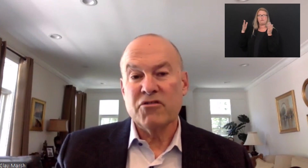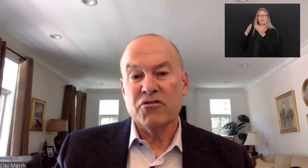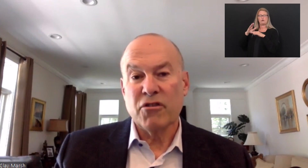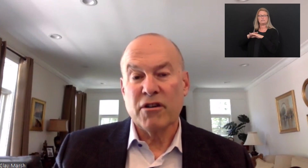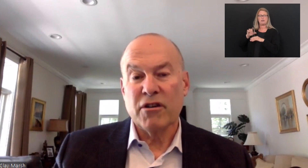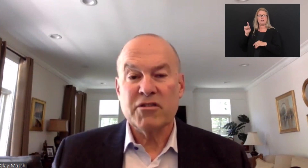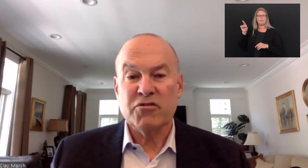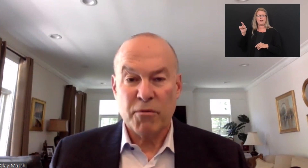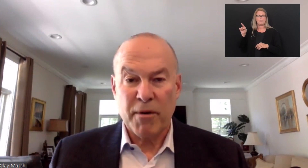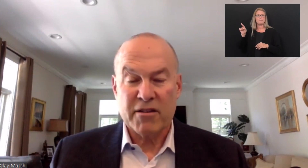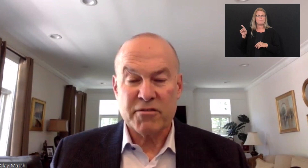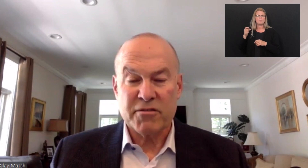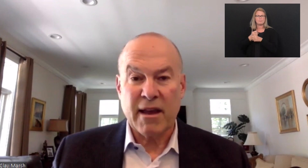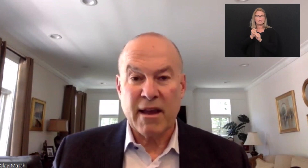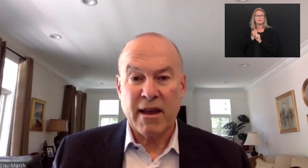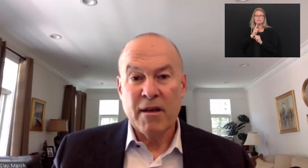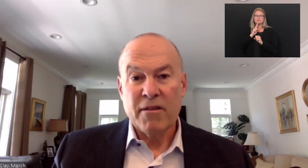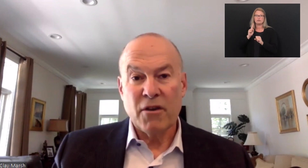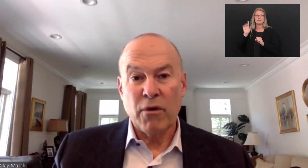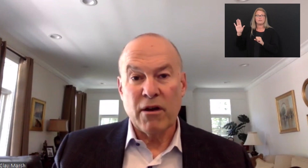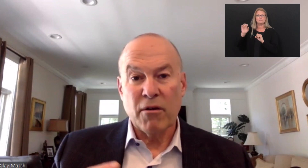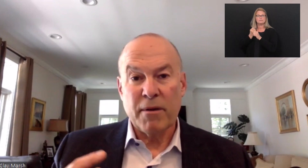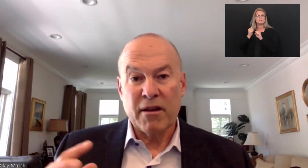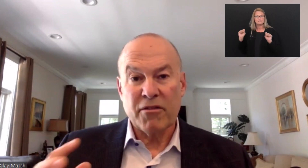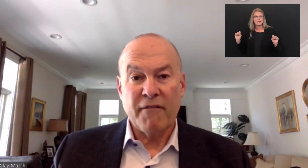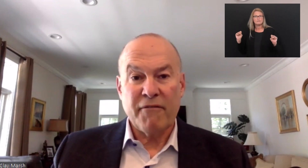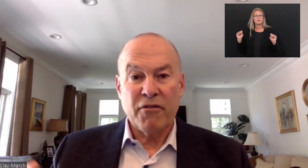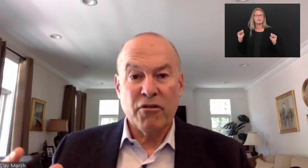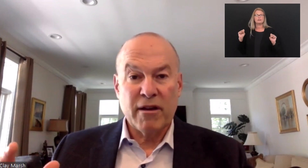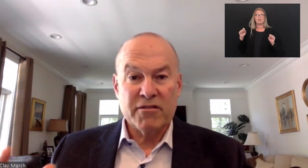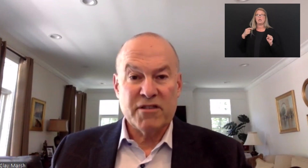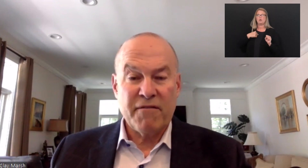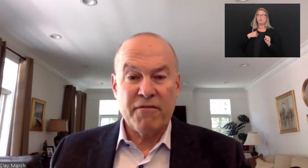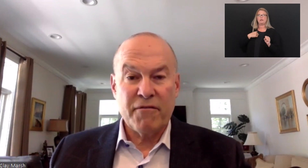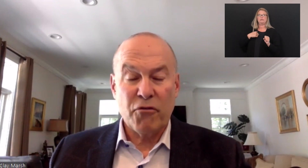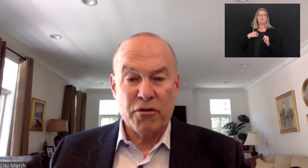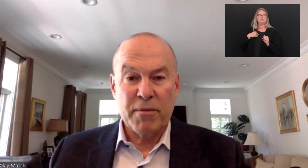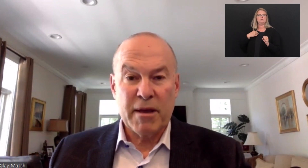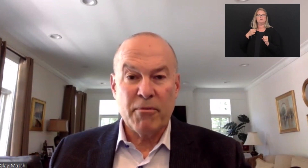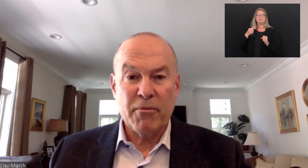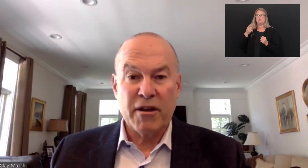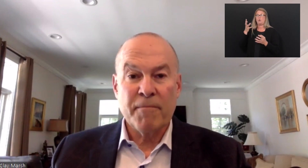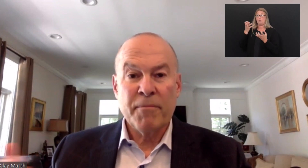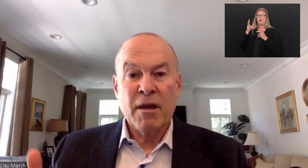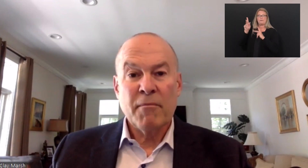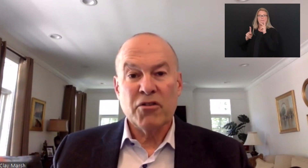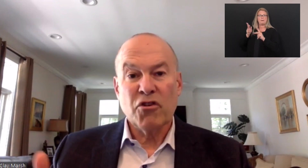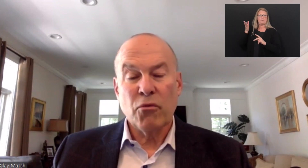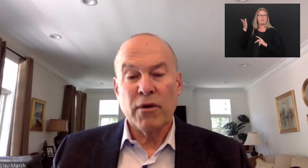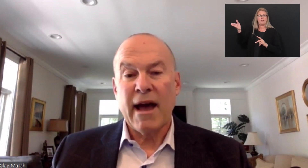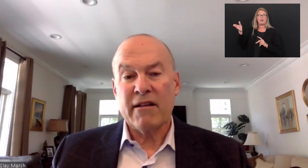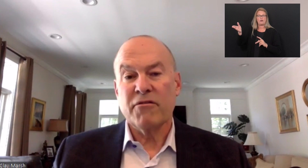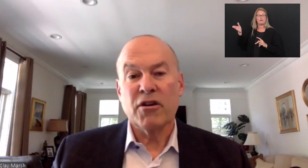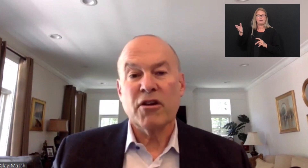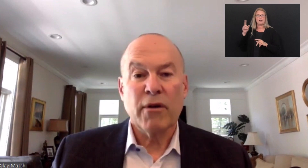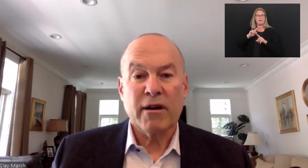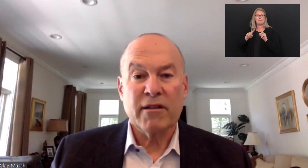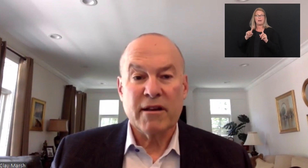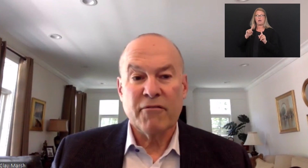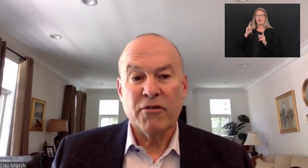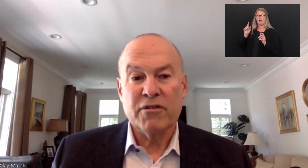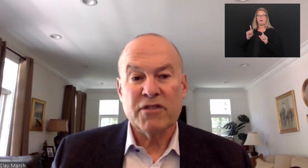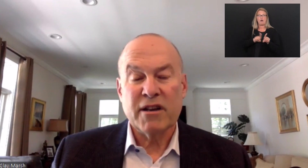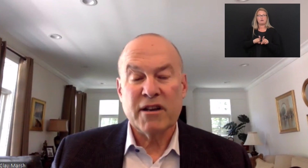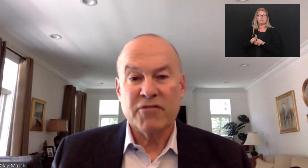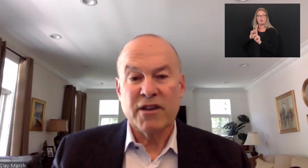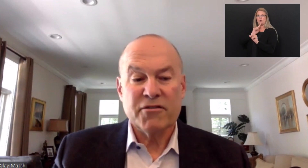making sure, as much as we possibly can, that we are being thoughtful and safe for the people there, but also react very quickly if